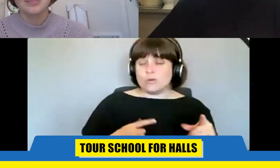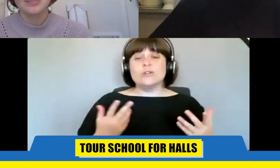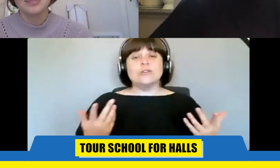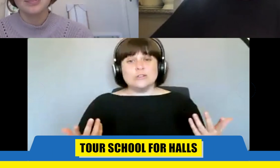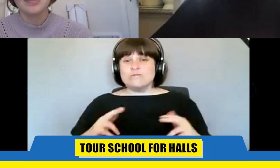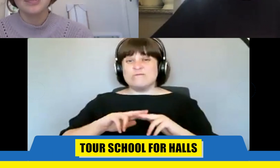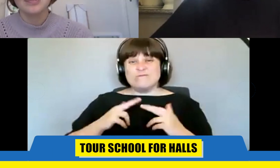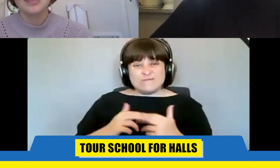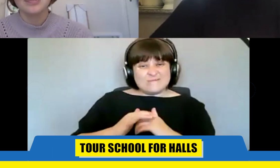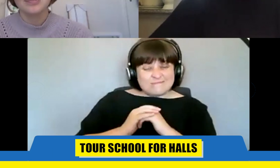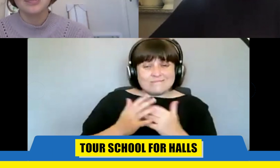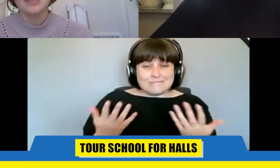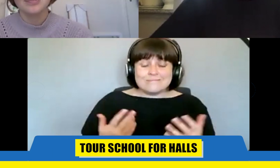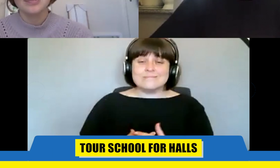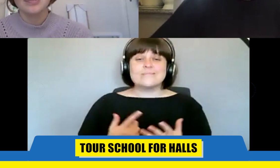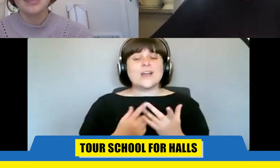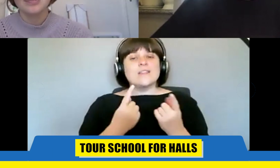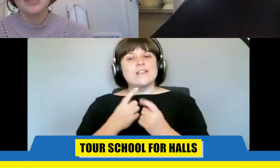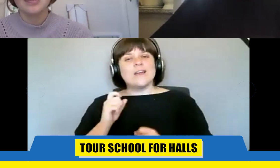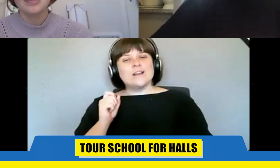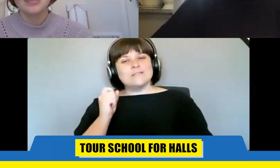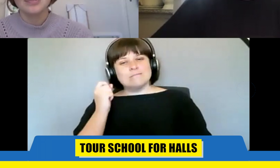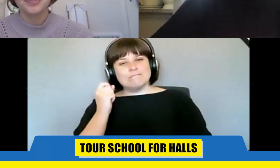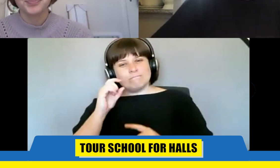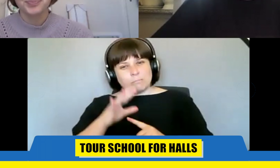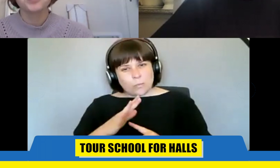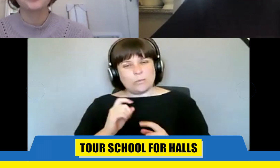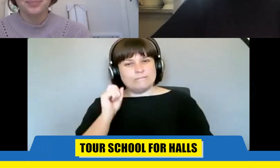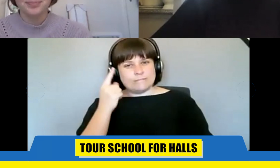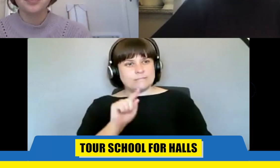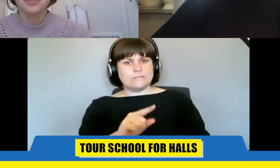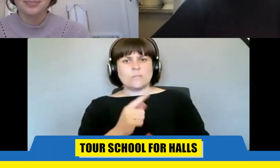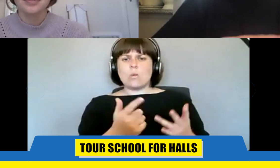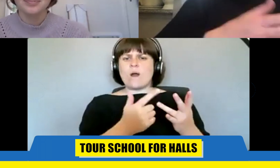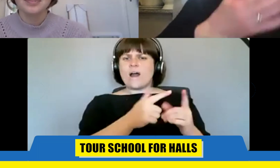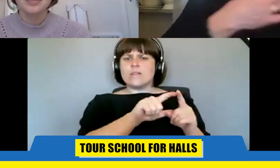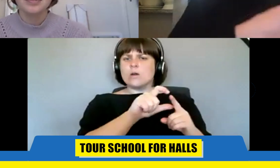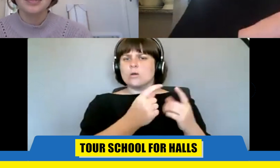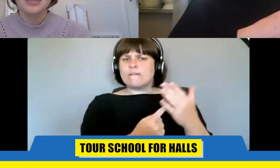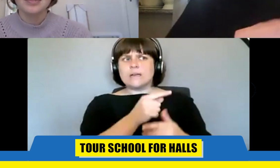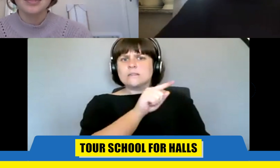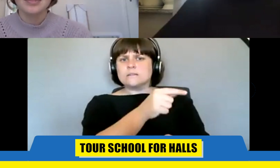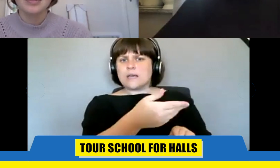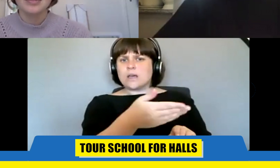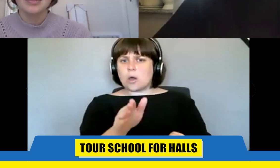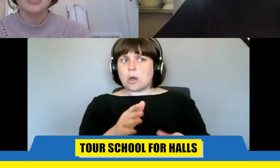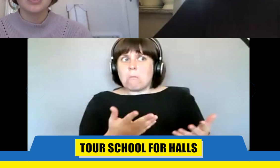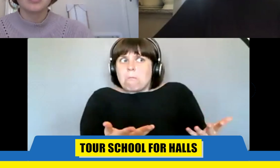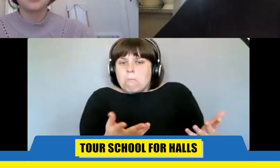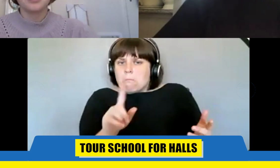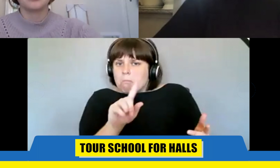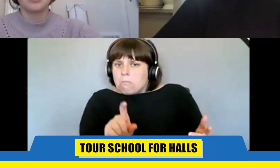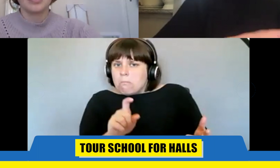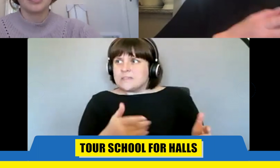really important to understand is what other arts and cultural events they go to. Do they travel into either a larger